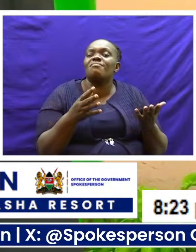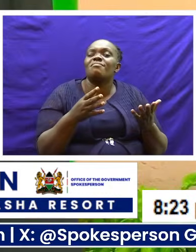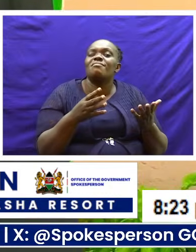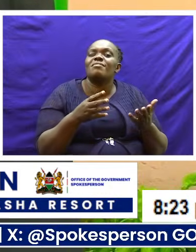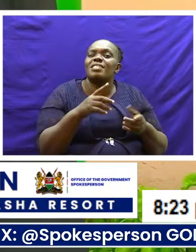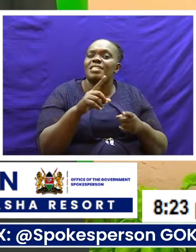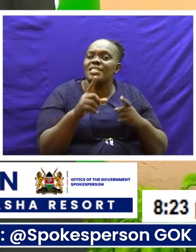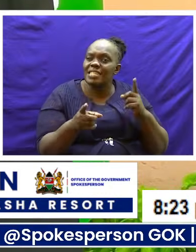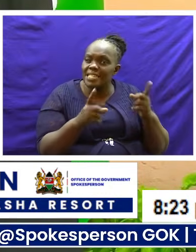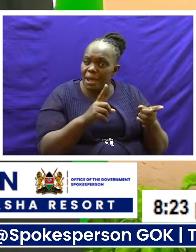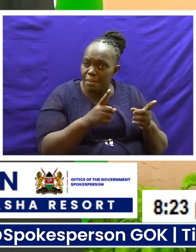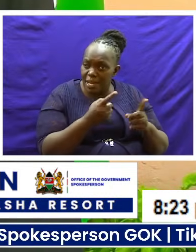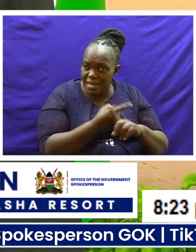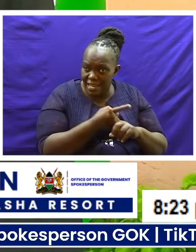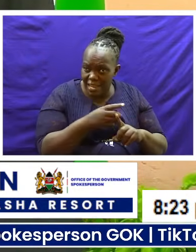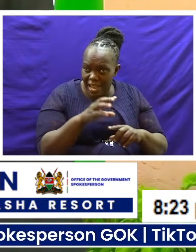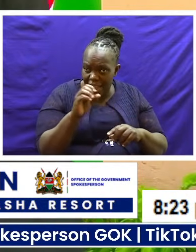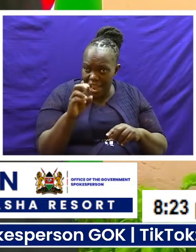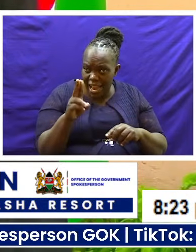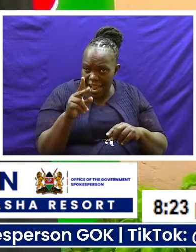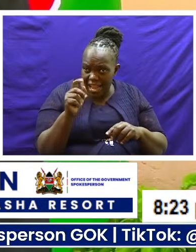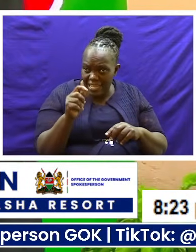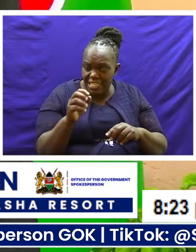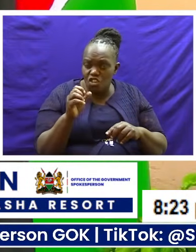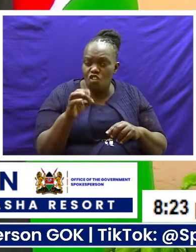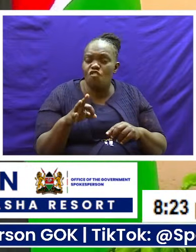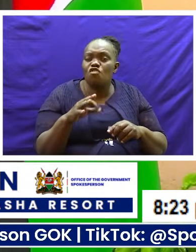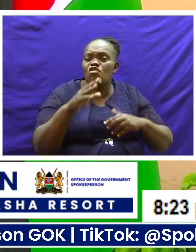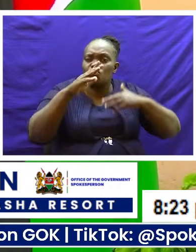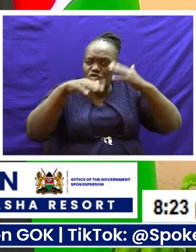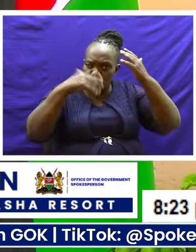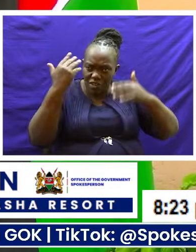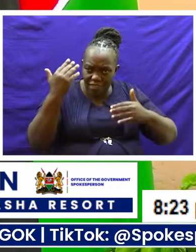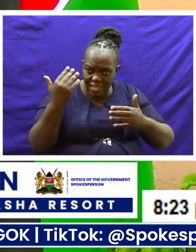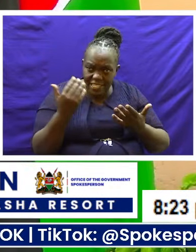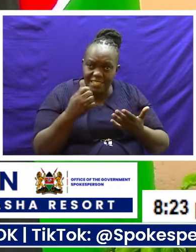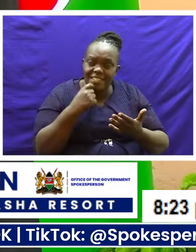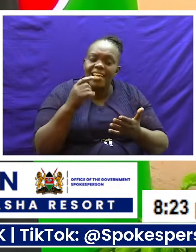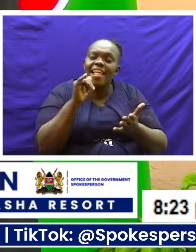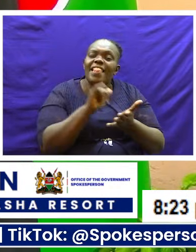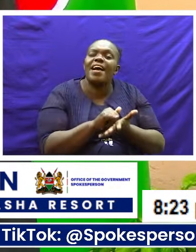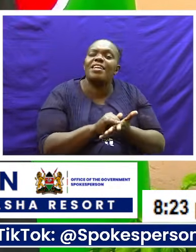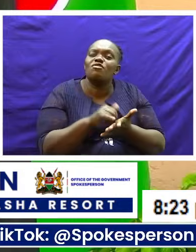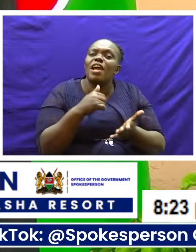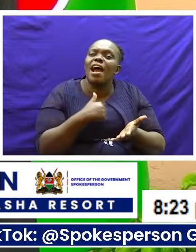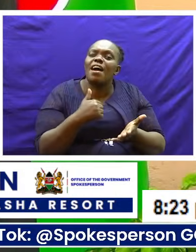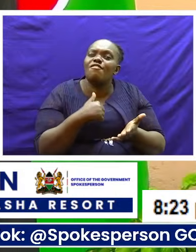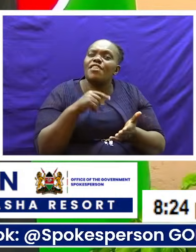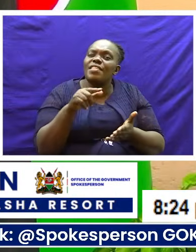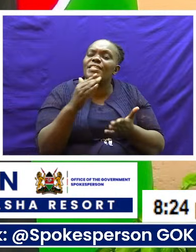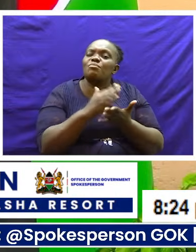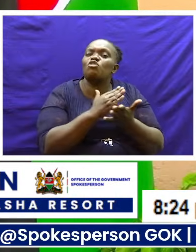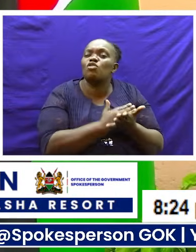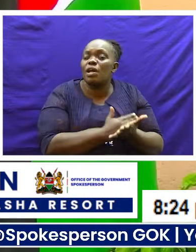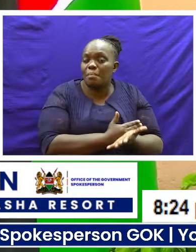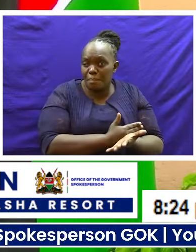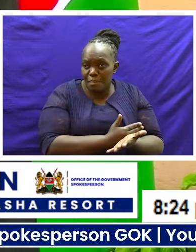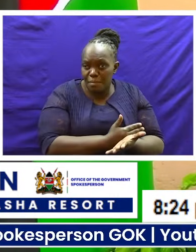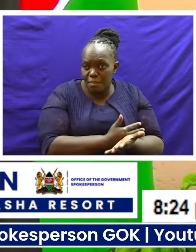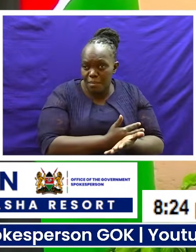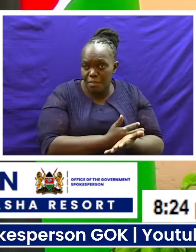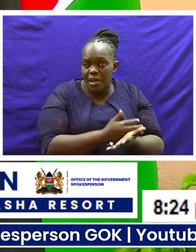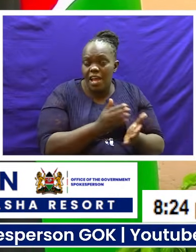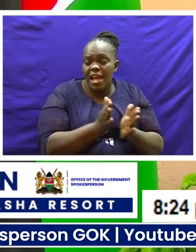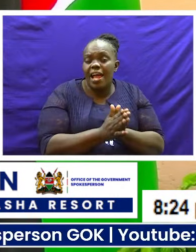I'll get to what a cutoff is. So the universities say that we have these programs, and